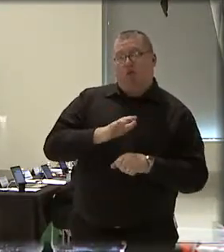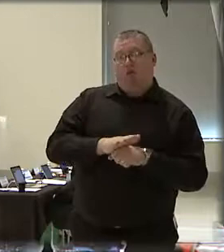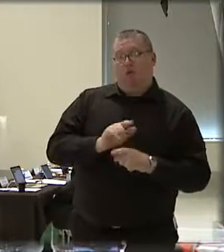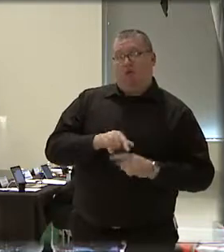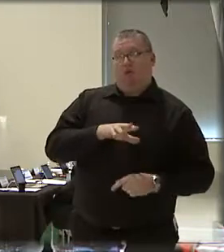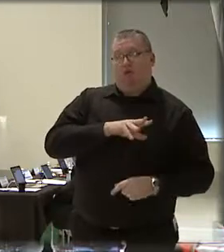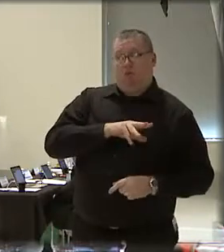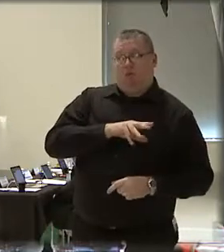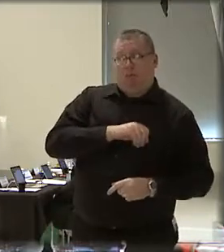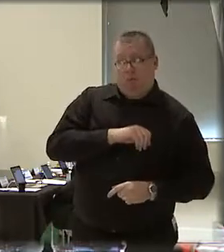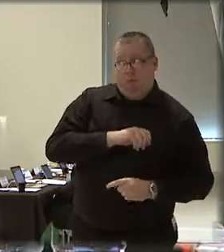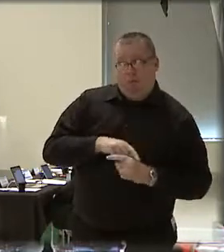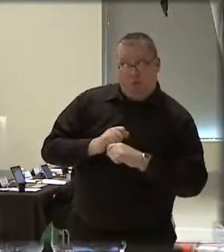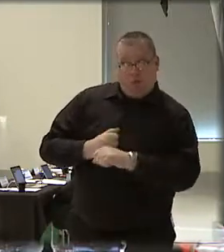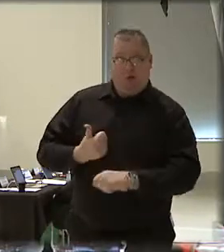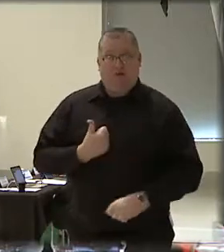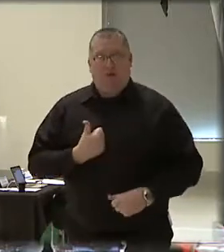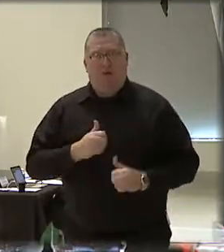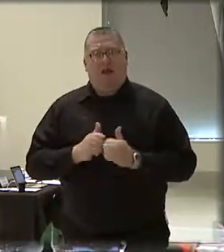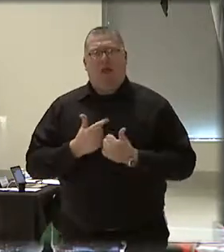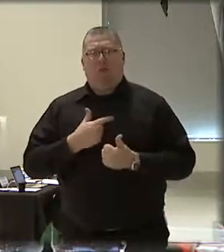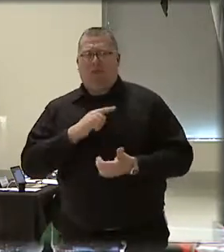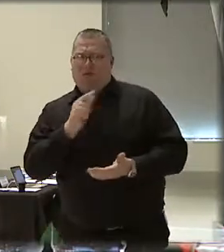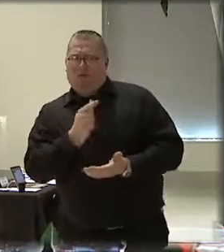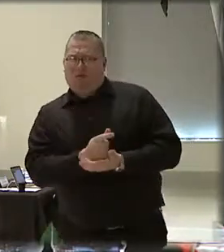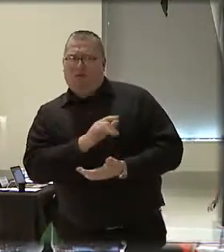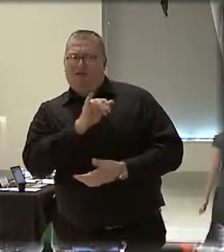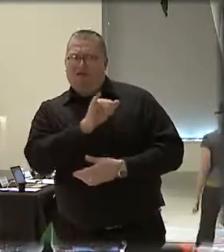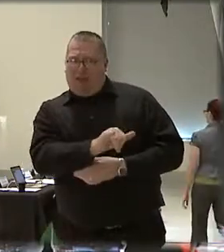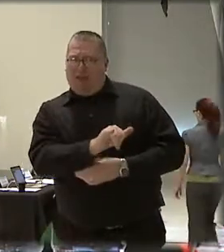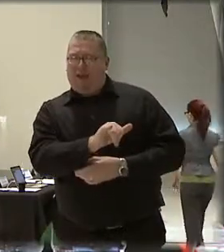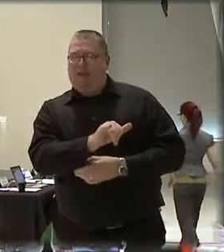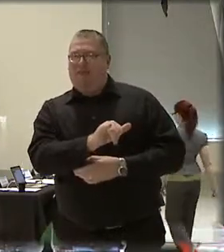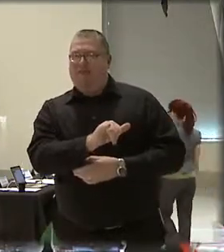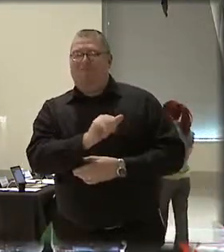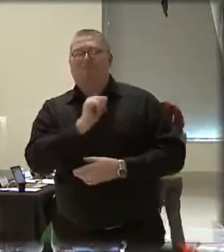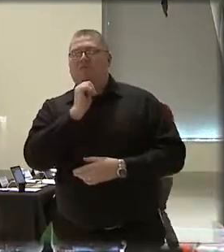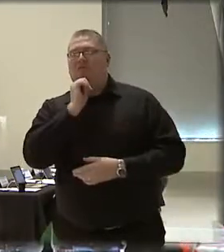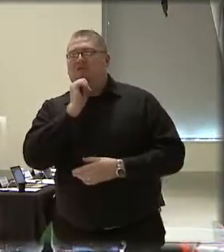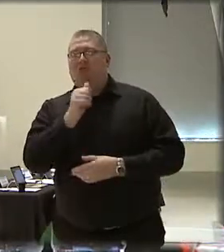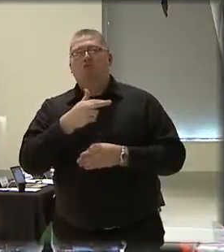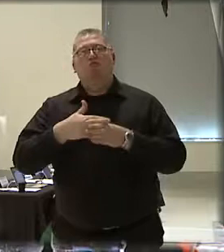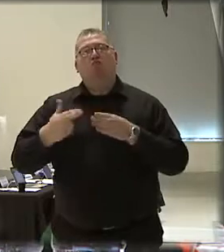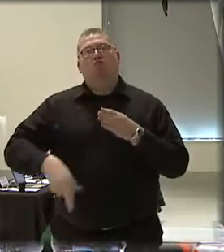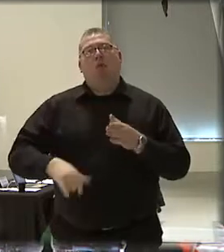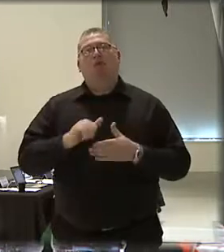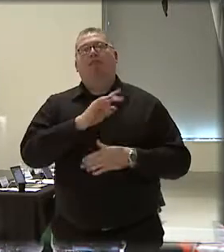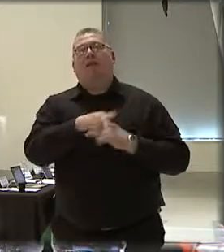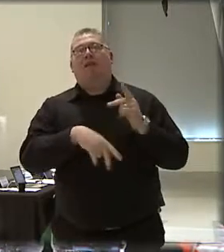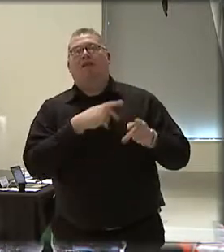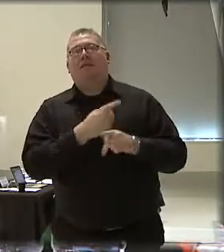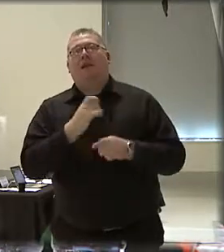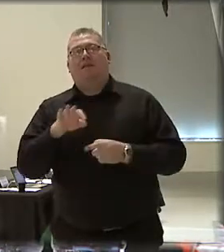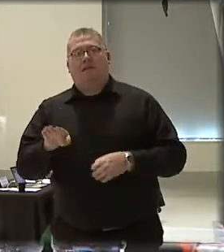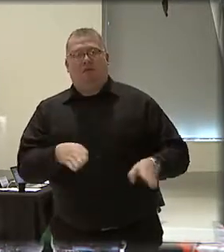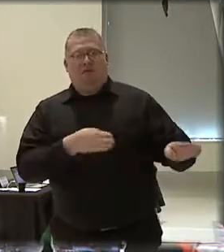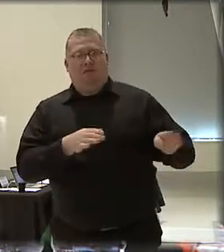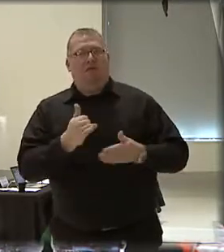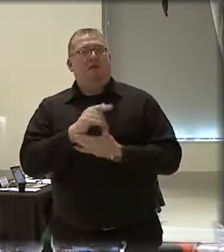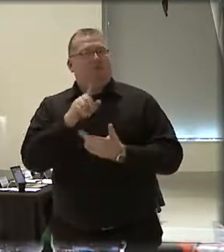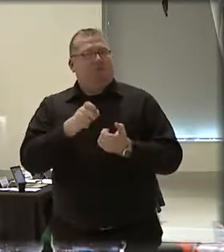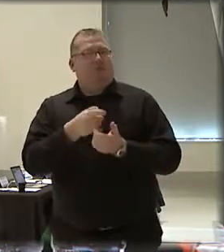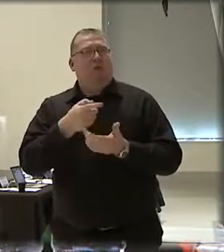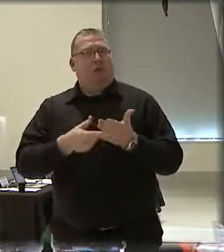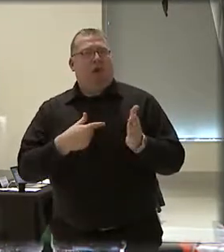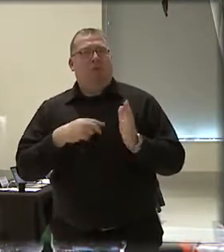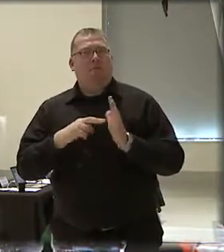engage in those kinds of ways, how do we ensure that that kind of buy-in doesn't result in those kind of actions? That's specifically what I was referring